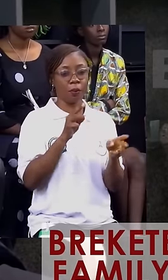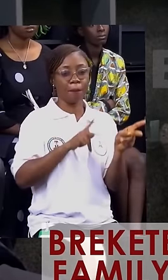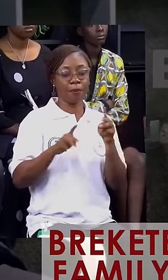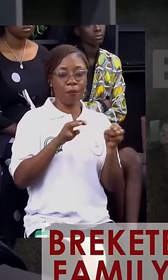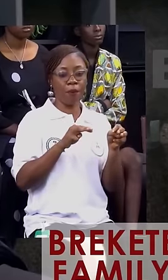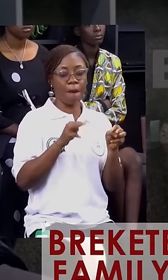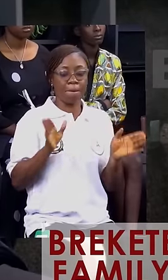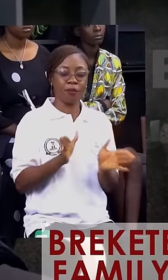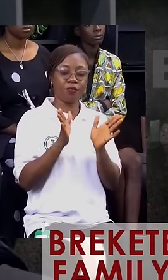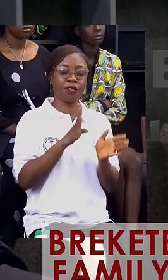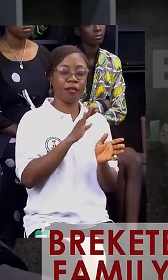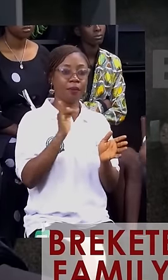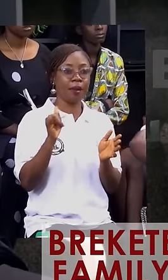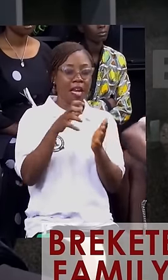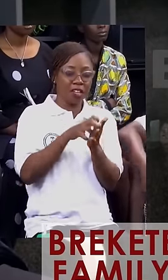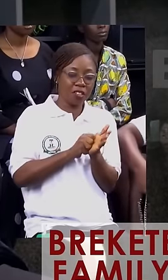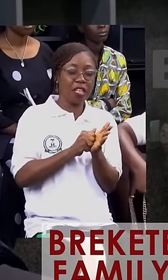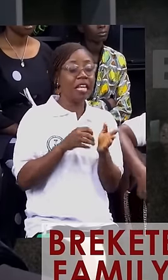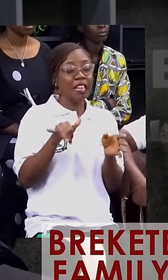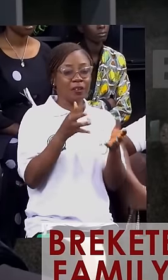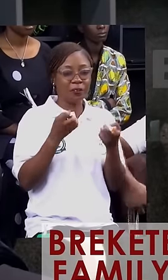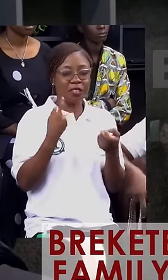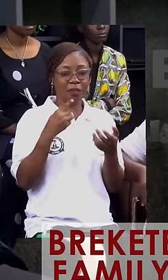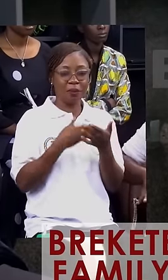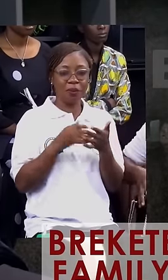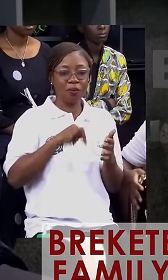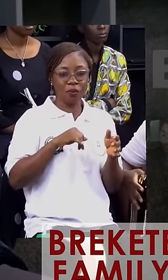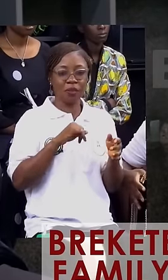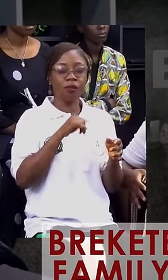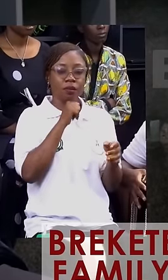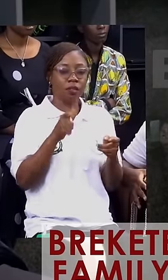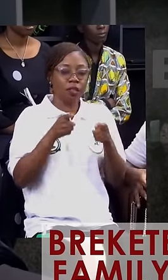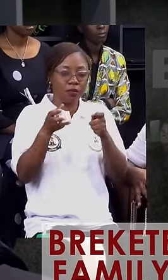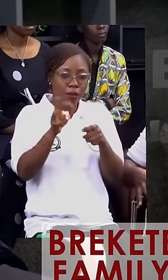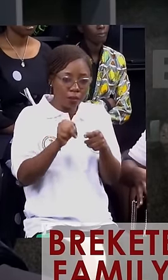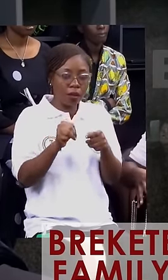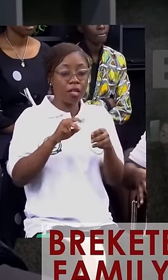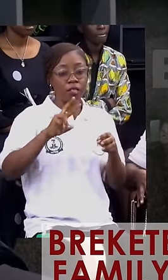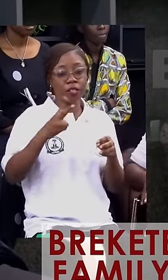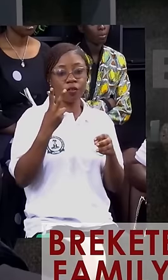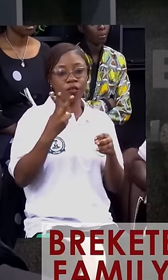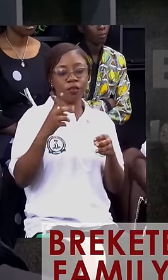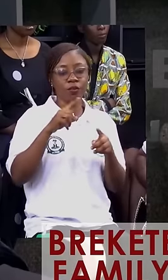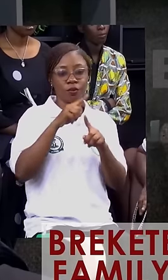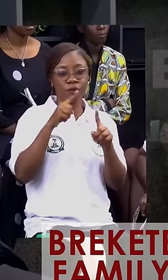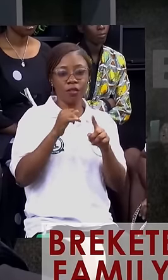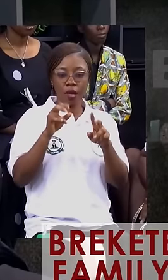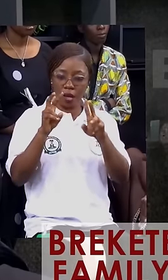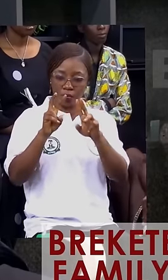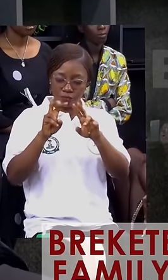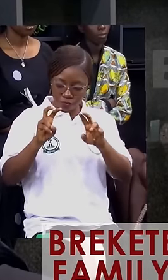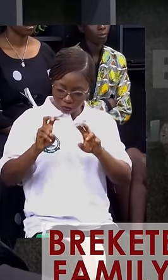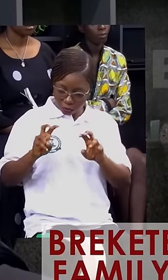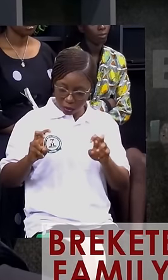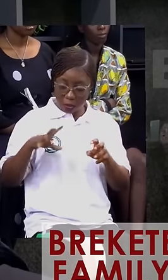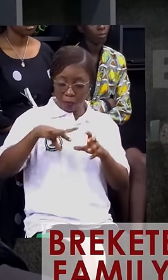greed because they wanted the money. We didn't give them. They said we will rubbish them. Secondly, in their investigation, they actually found that, okay,